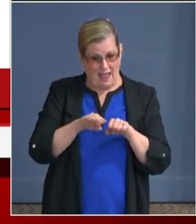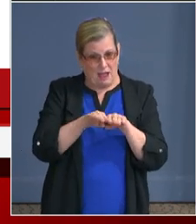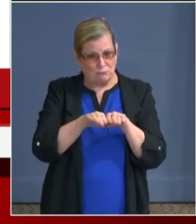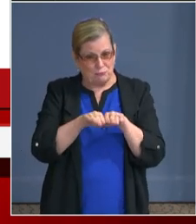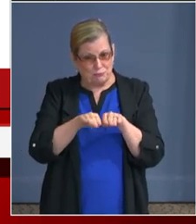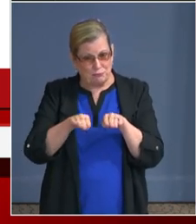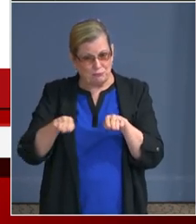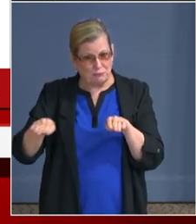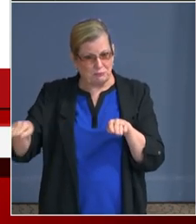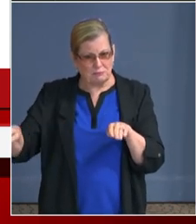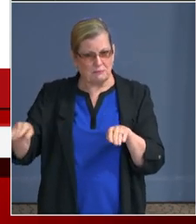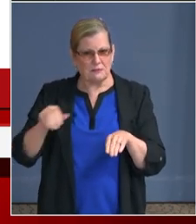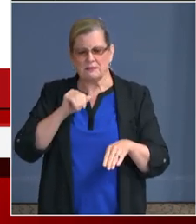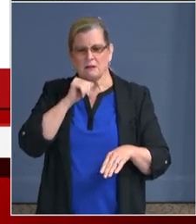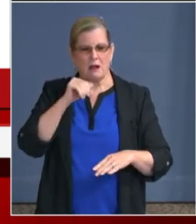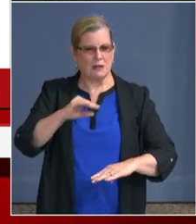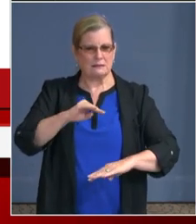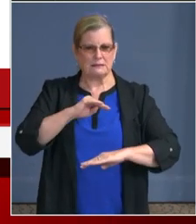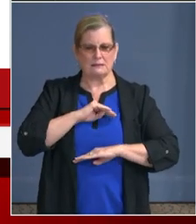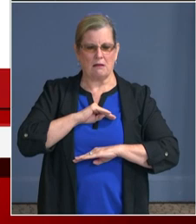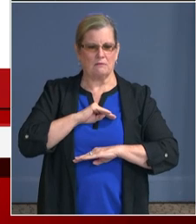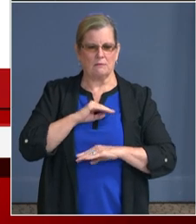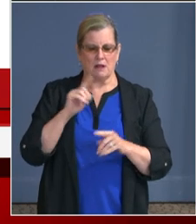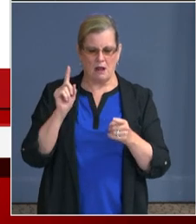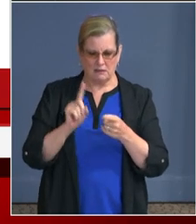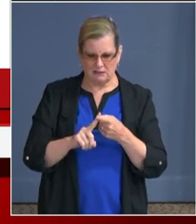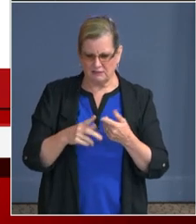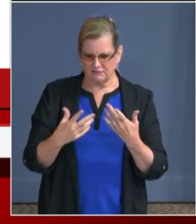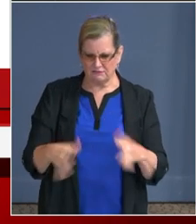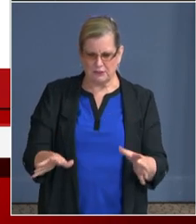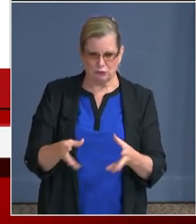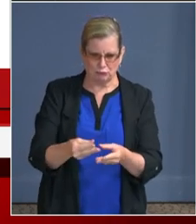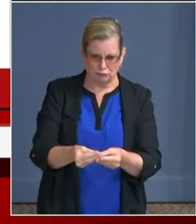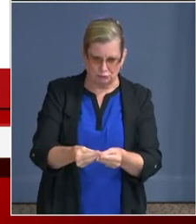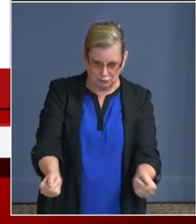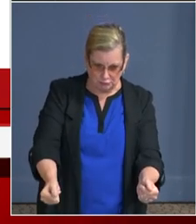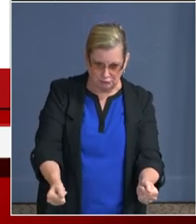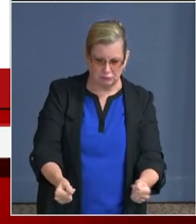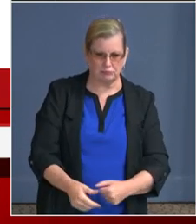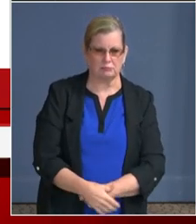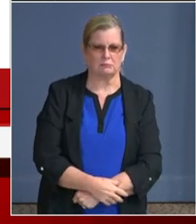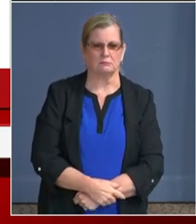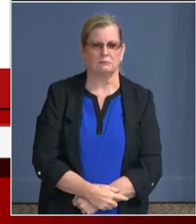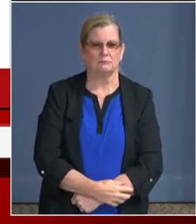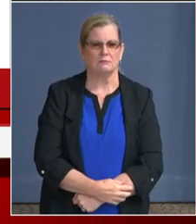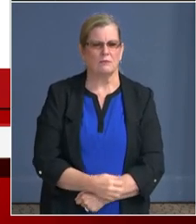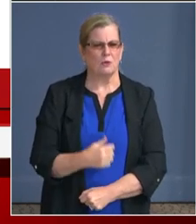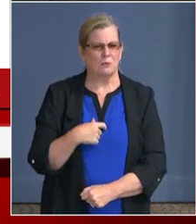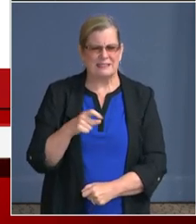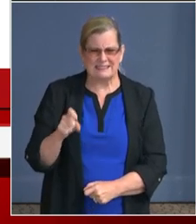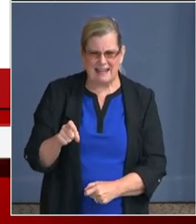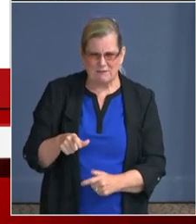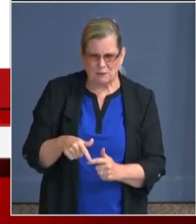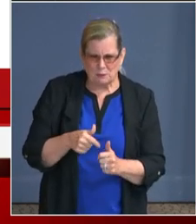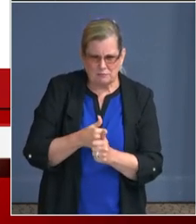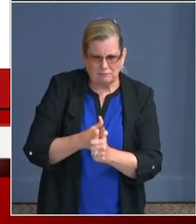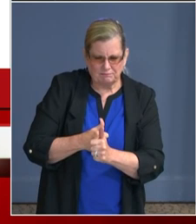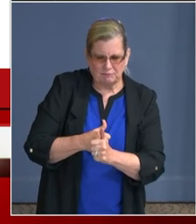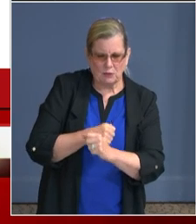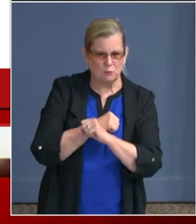won't be satisfied with that plateau. So we still have to contain the